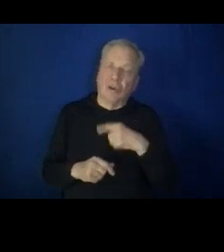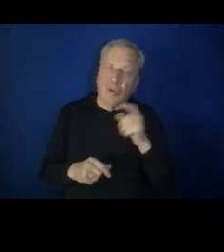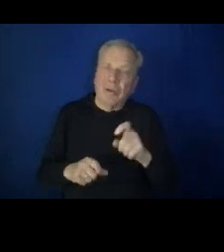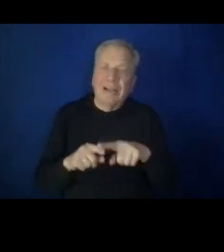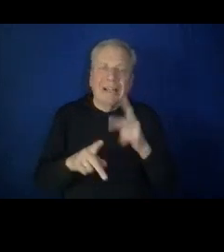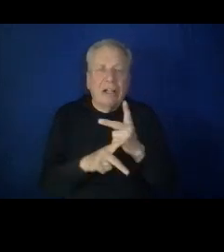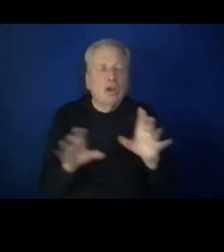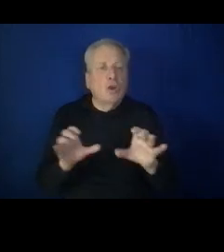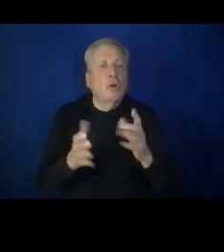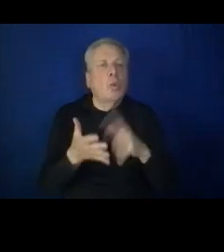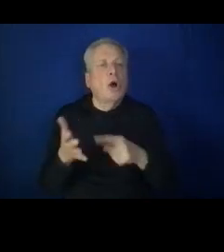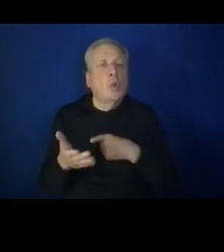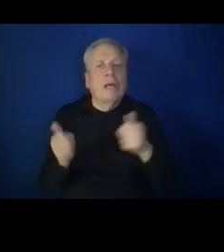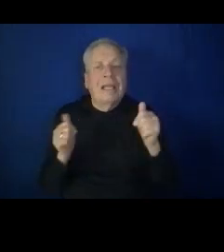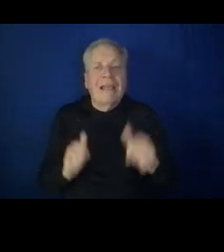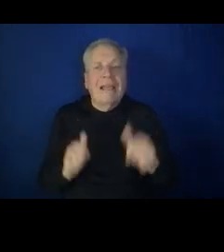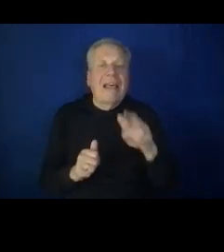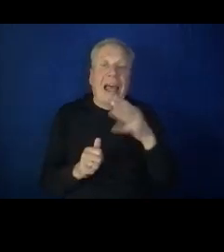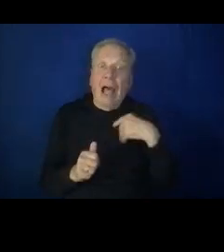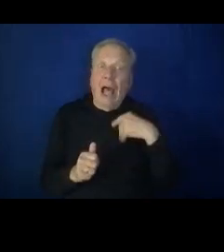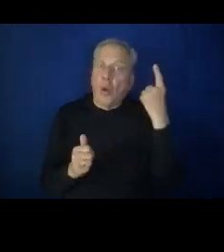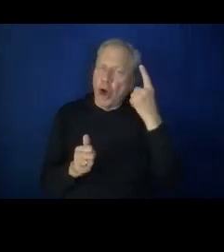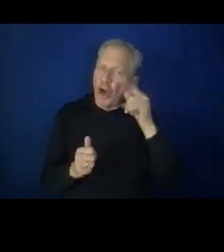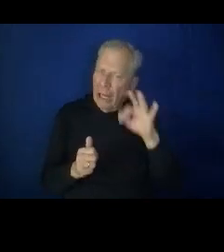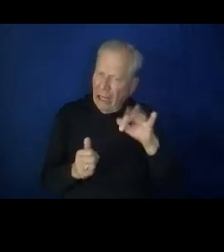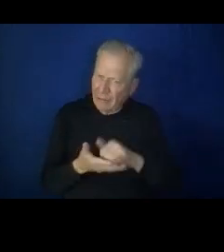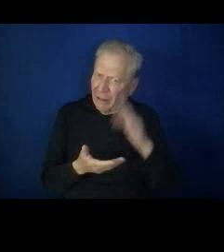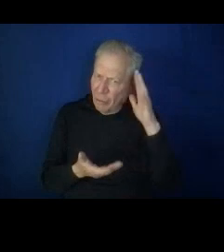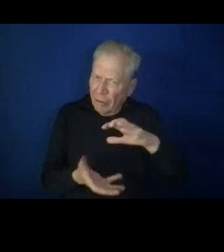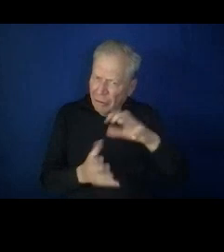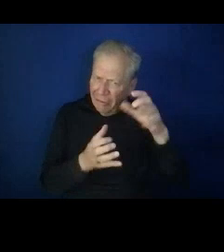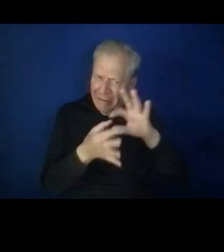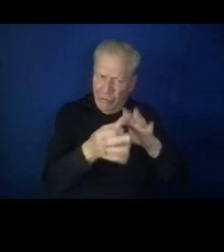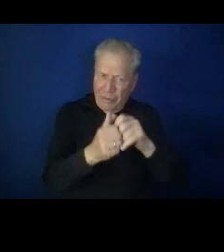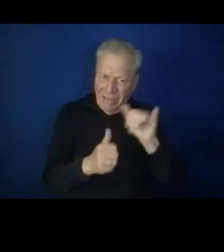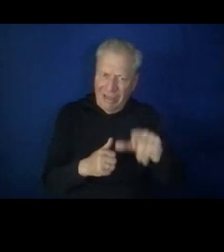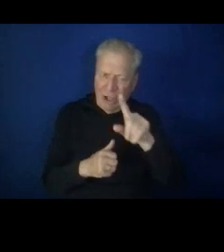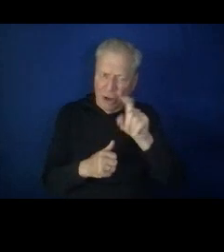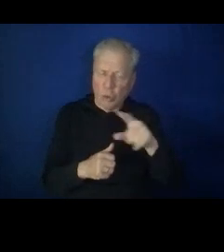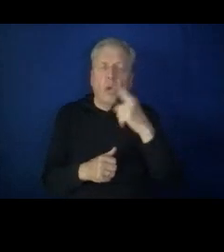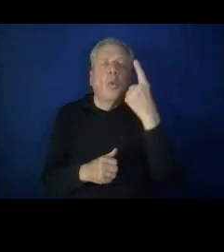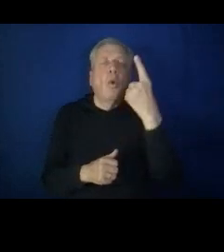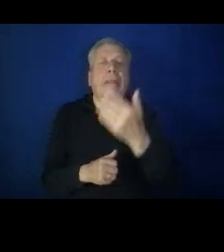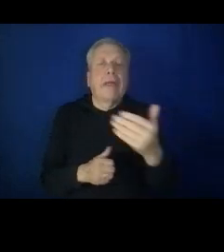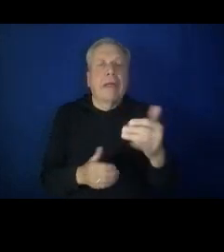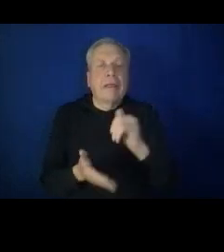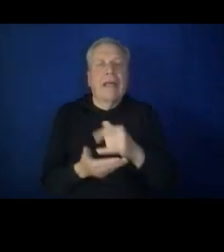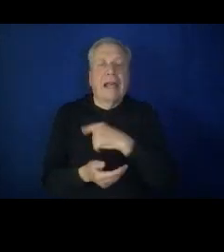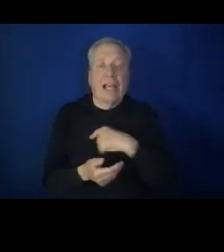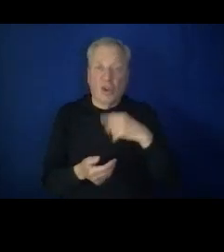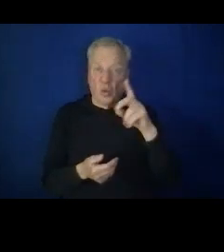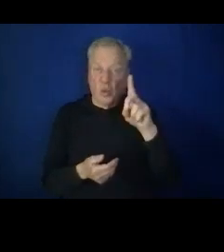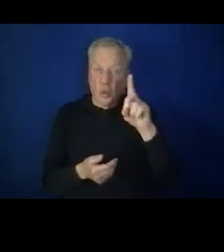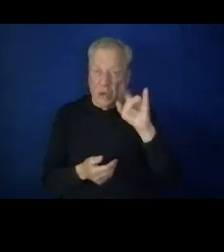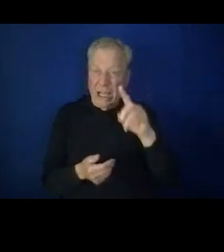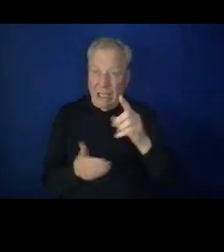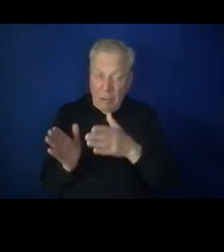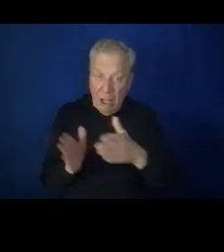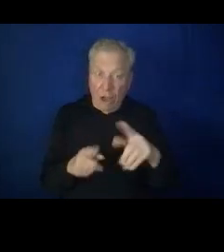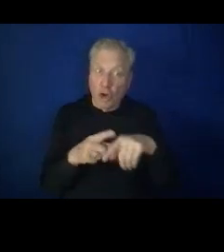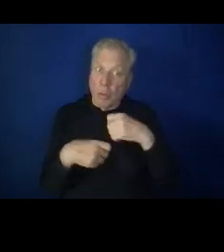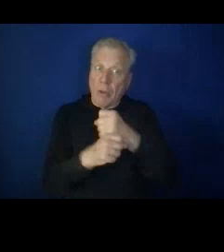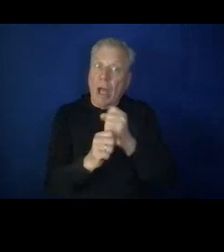we can. I wonder if, and I'm just going to throw this out in regard to that question, one thing that we have endeavored to make a